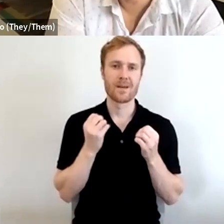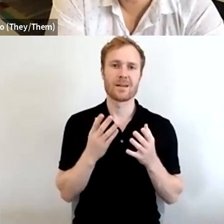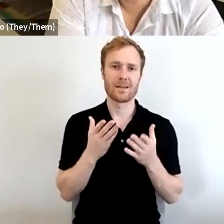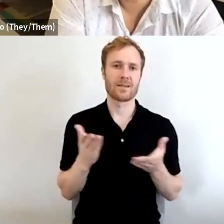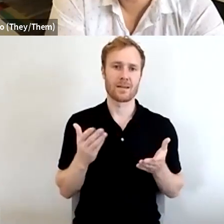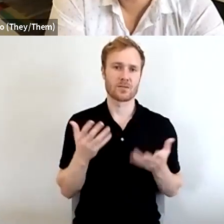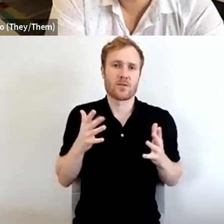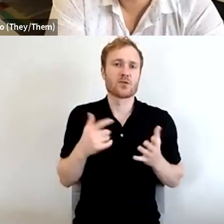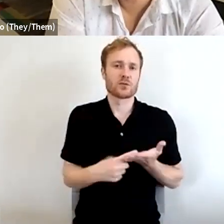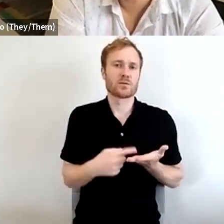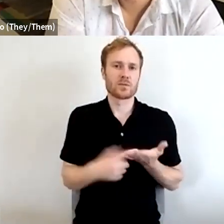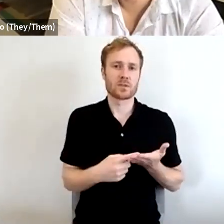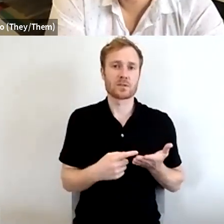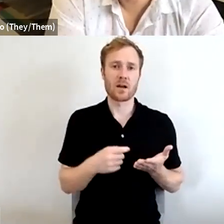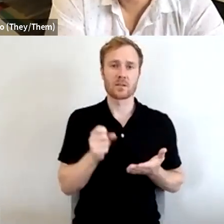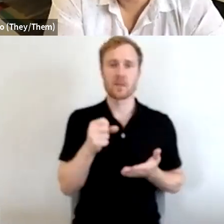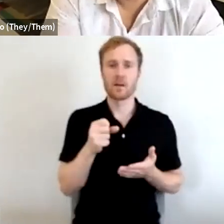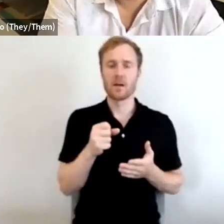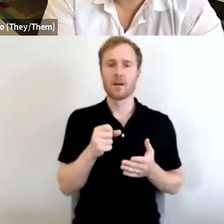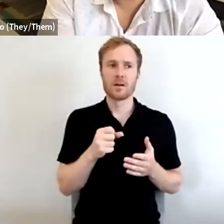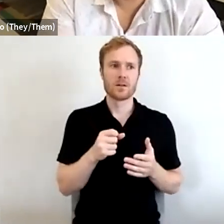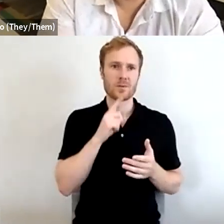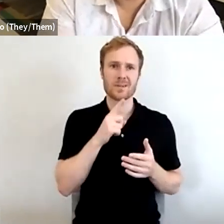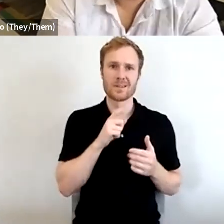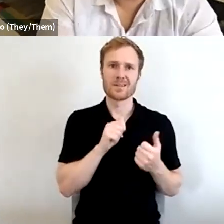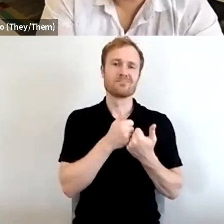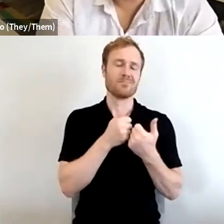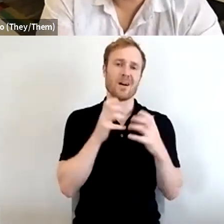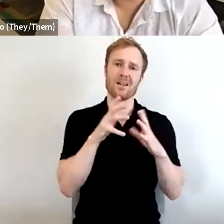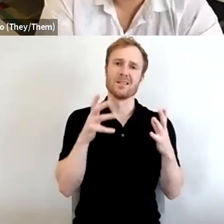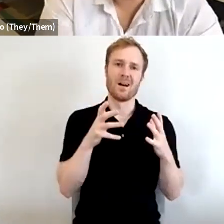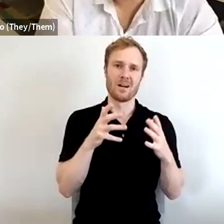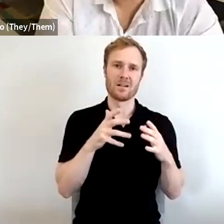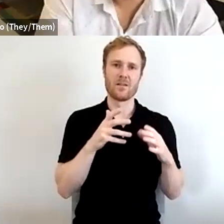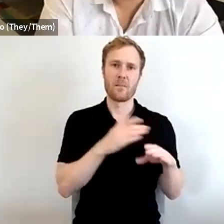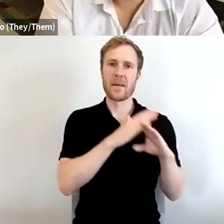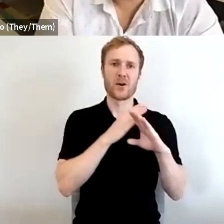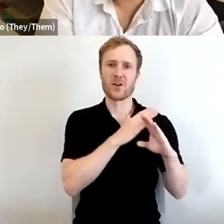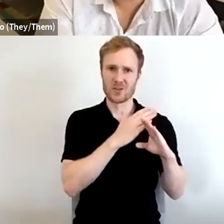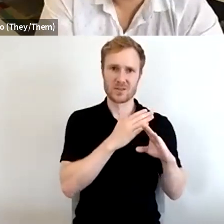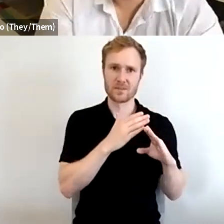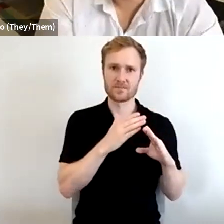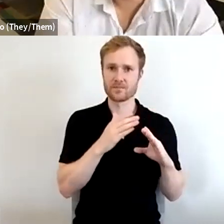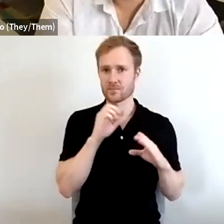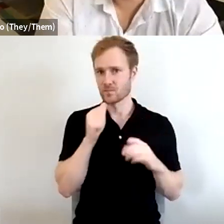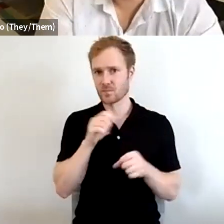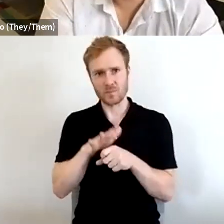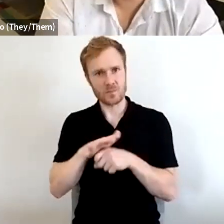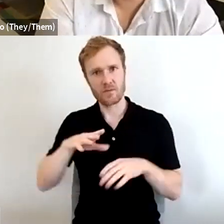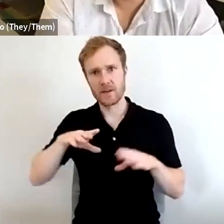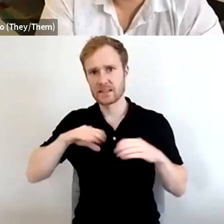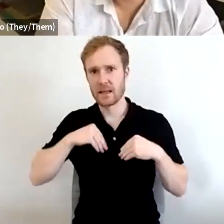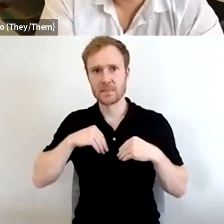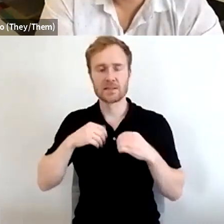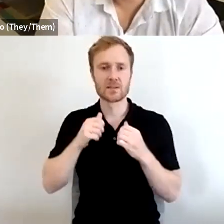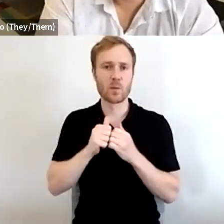it's dealing with a lot of barriers. The lack of acceptance from educators, from healthcare workers, from providers